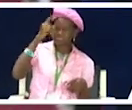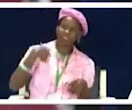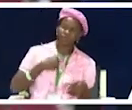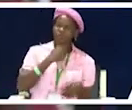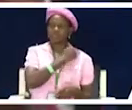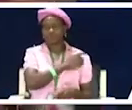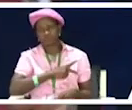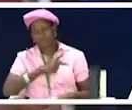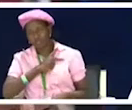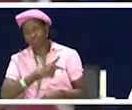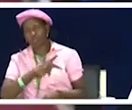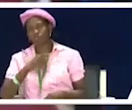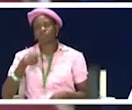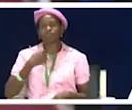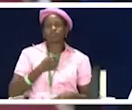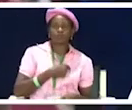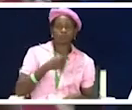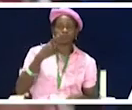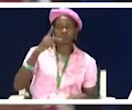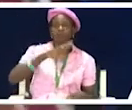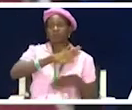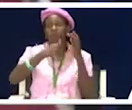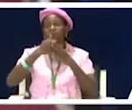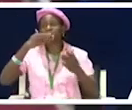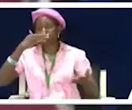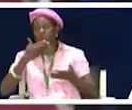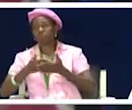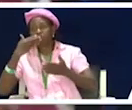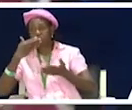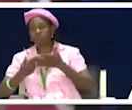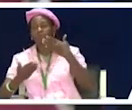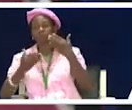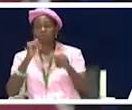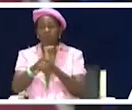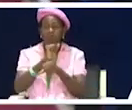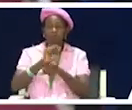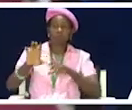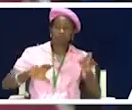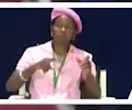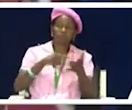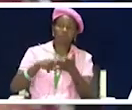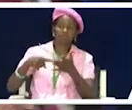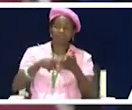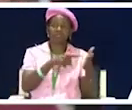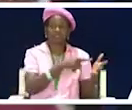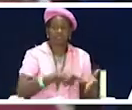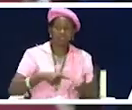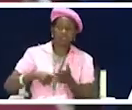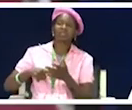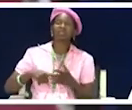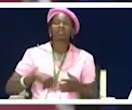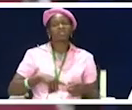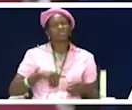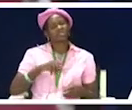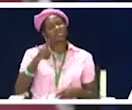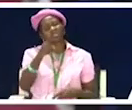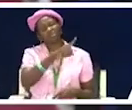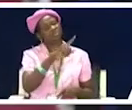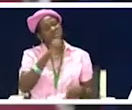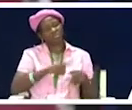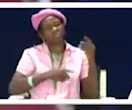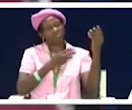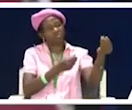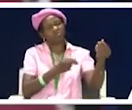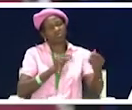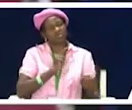you. We see all the good work you are doing, etc., etc. You should not be the one feeding us. We